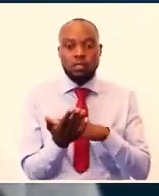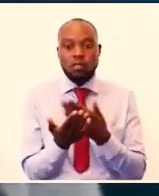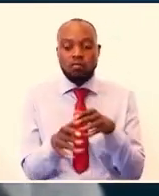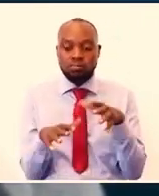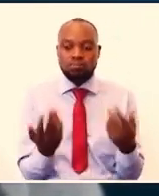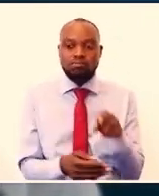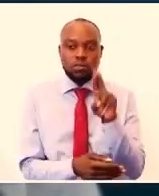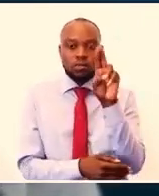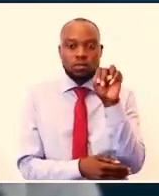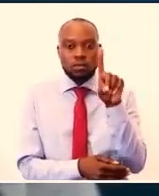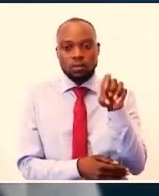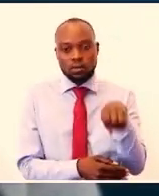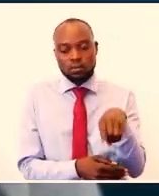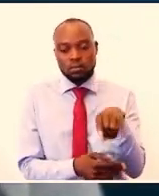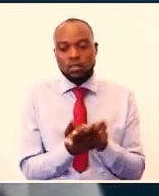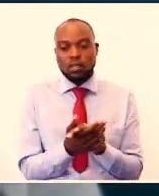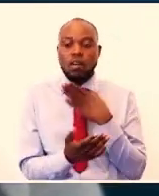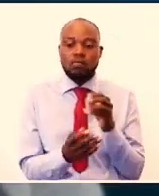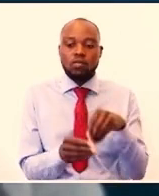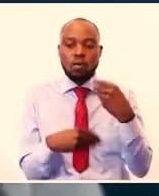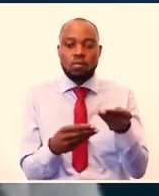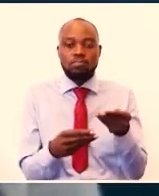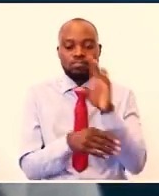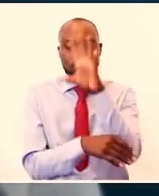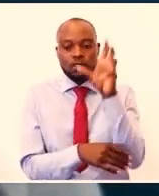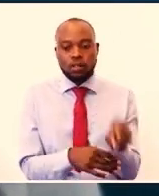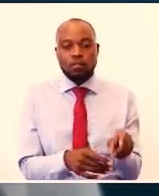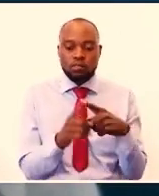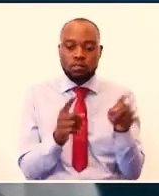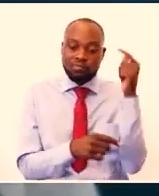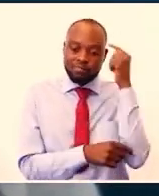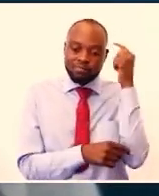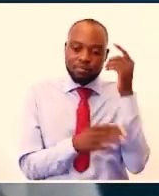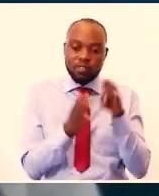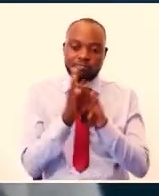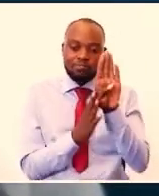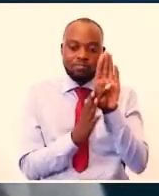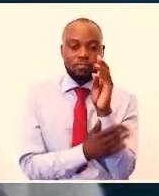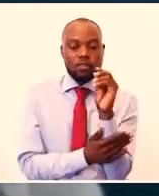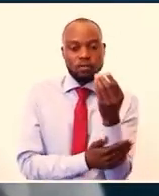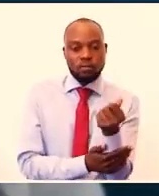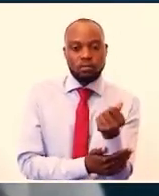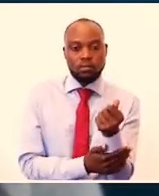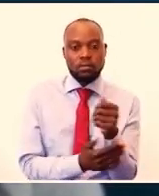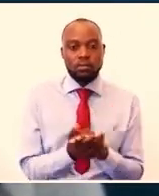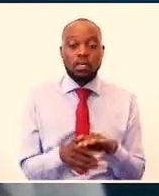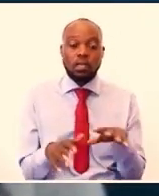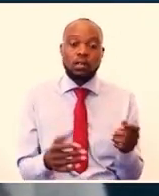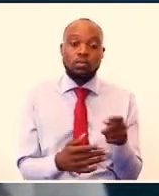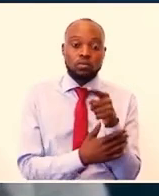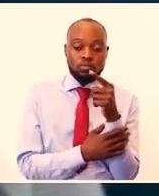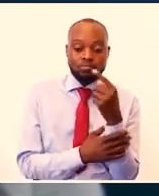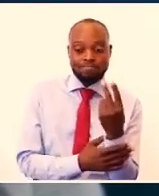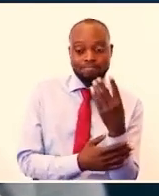UNDP's strategic offer in Africa identifies development financing as one of 3